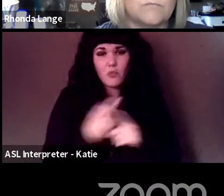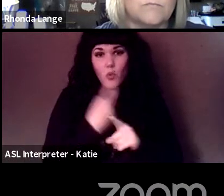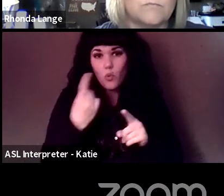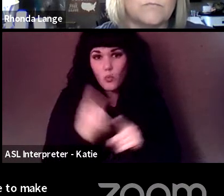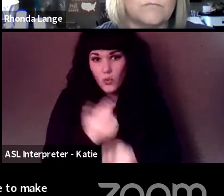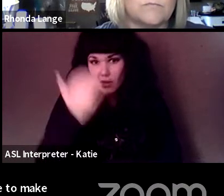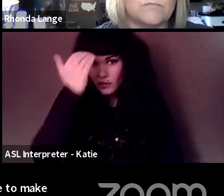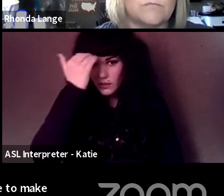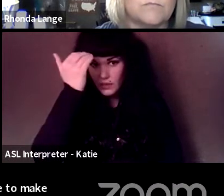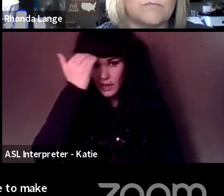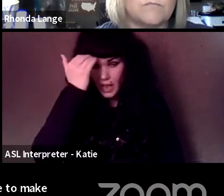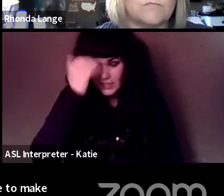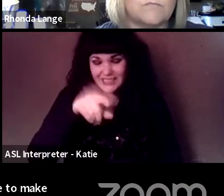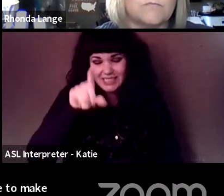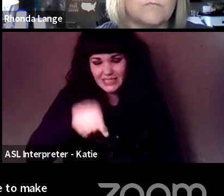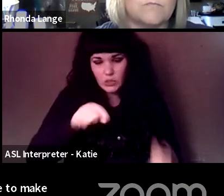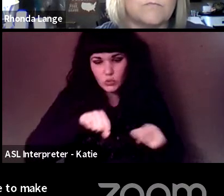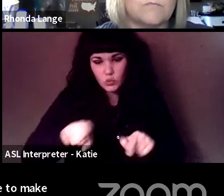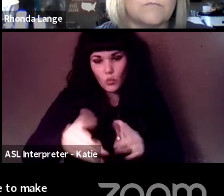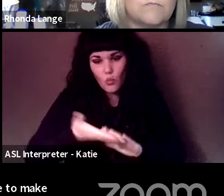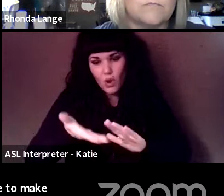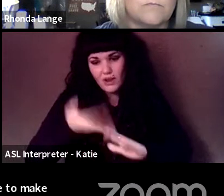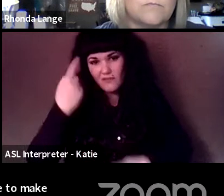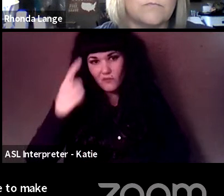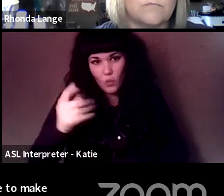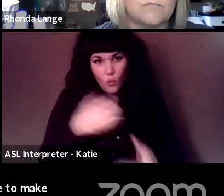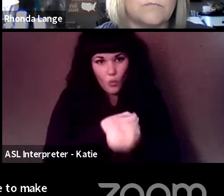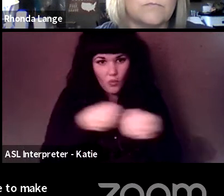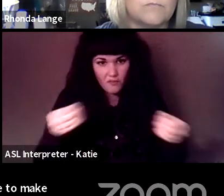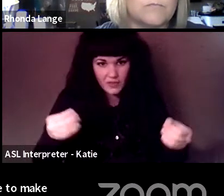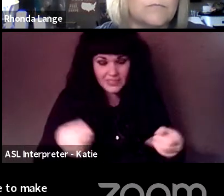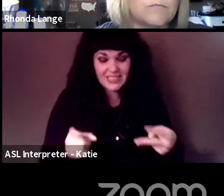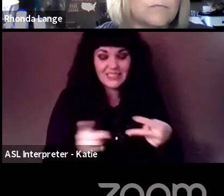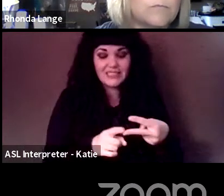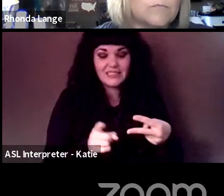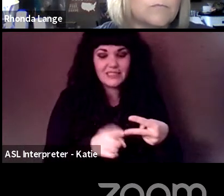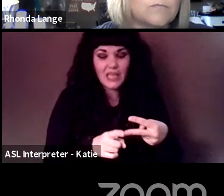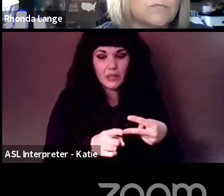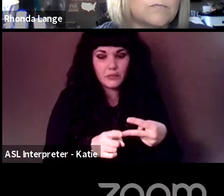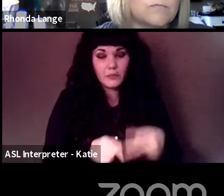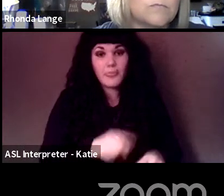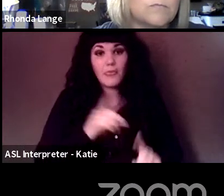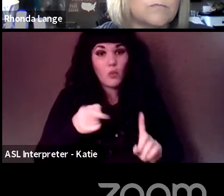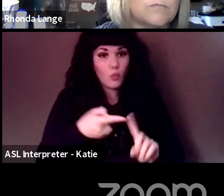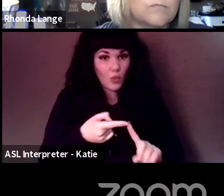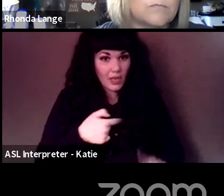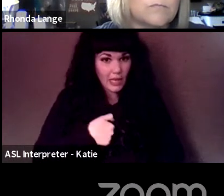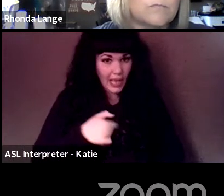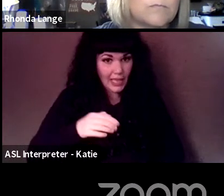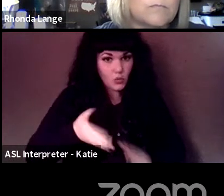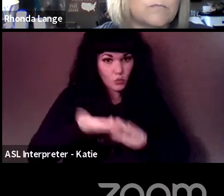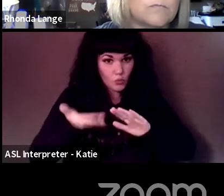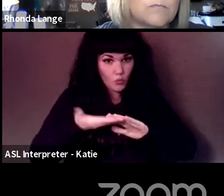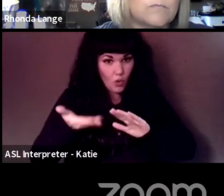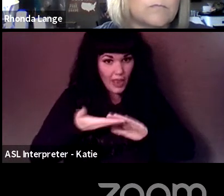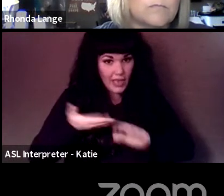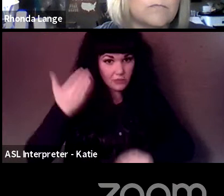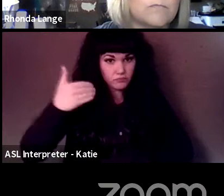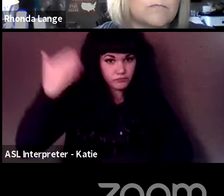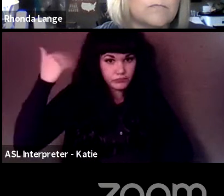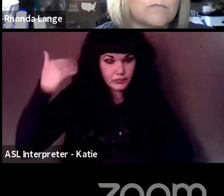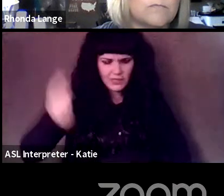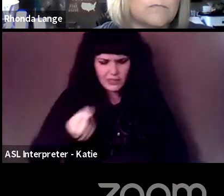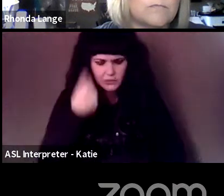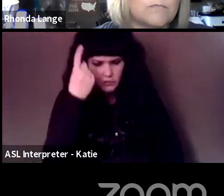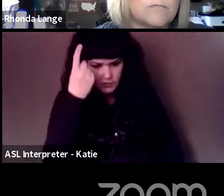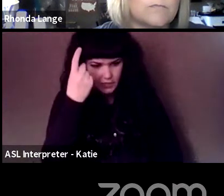elected office. My second consideration is when I ran, I realized that I'm running for the district